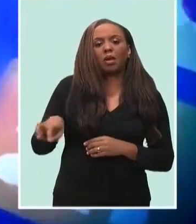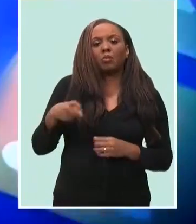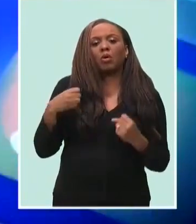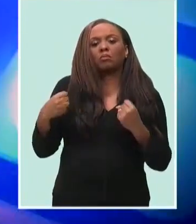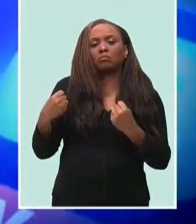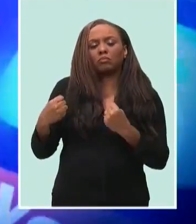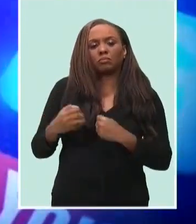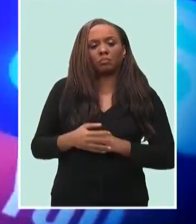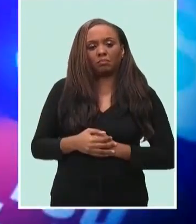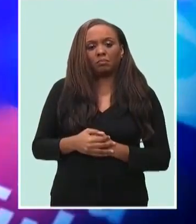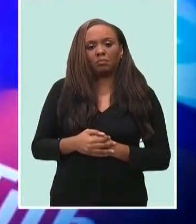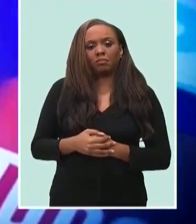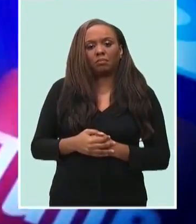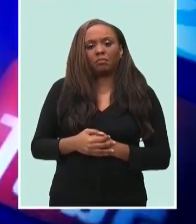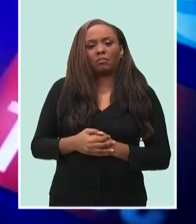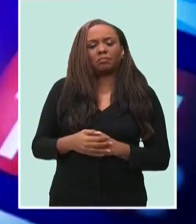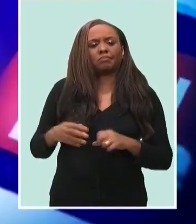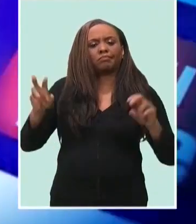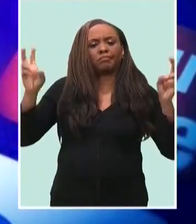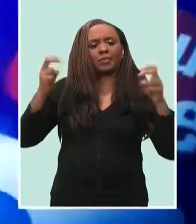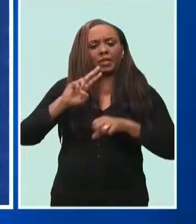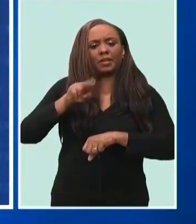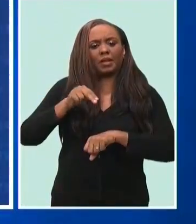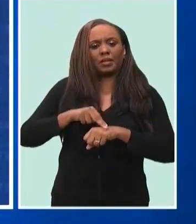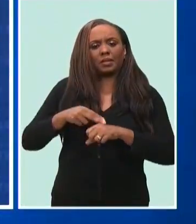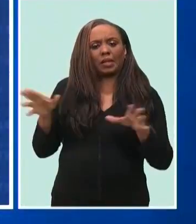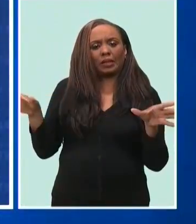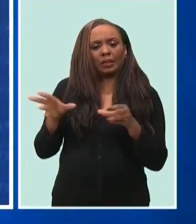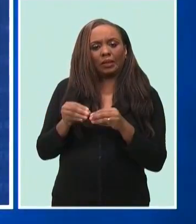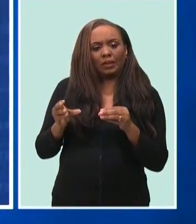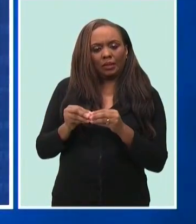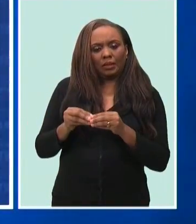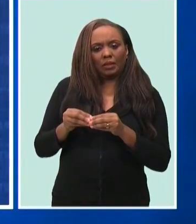sector. Now, he told a national consultation that there are over